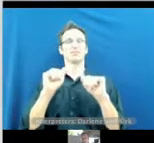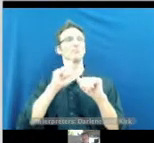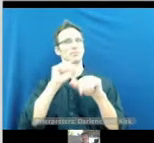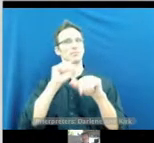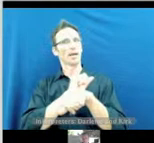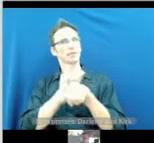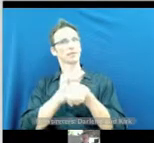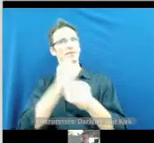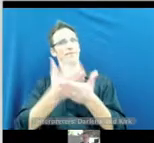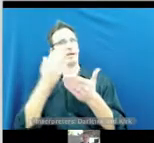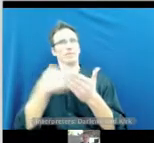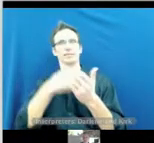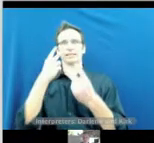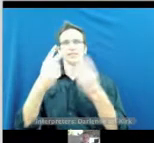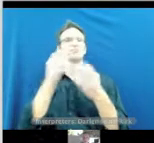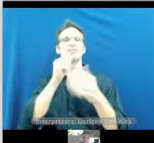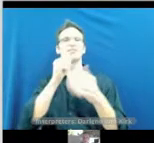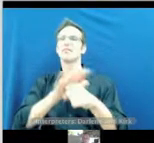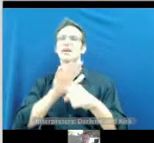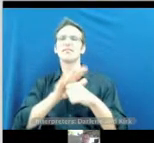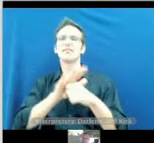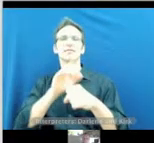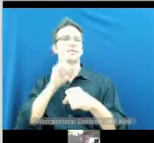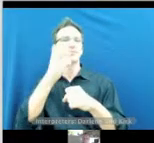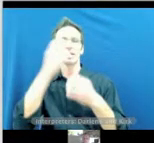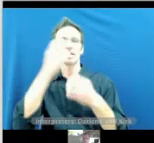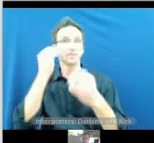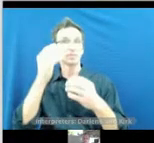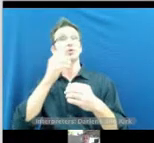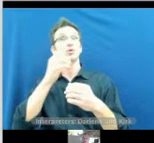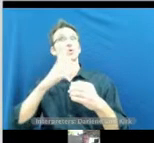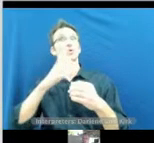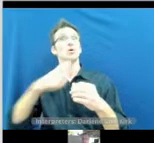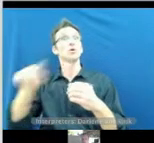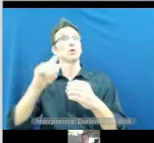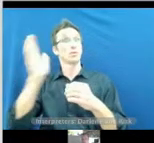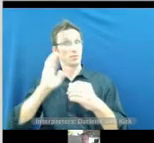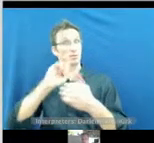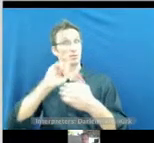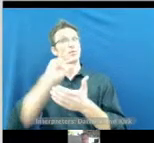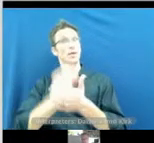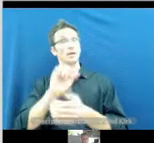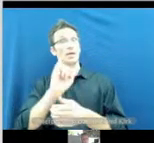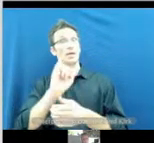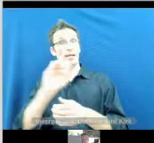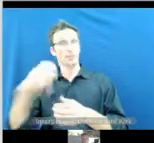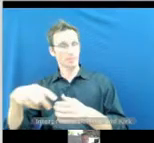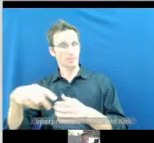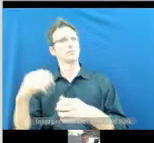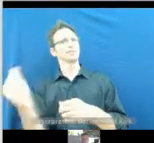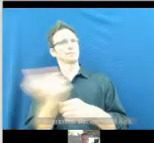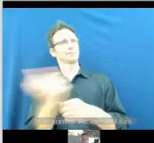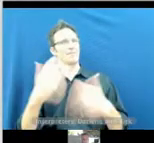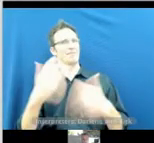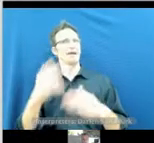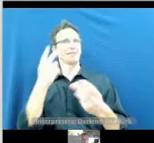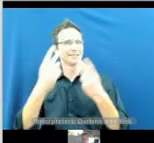It's factual. And for those of you who have graduated from an IEP, you can speak from your own experience, I'm